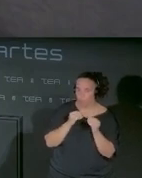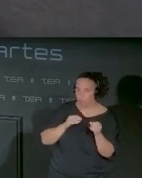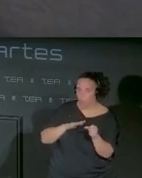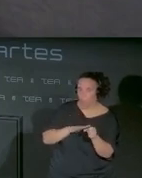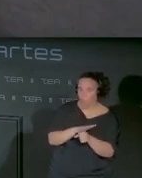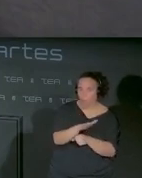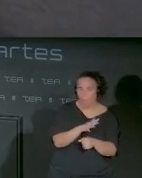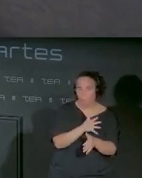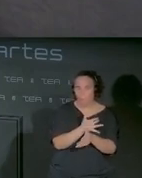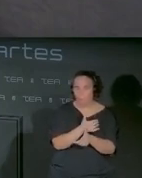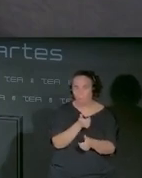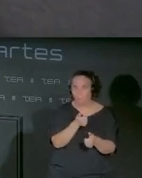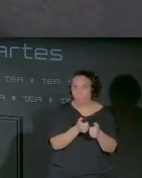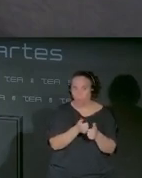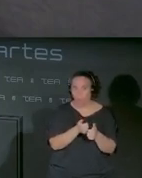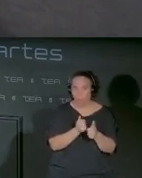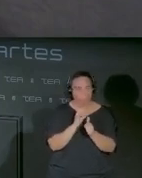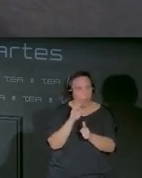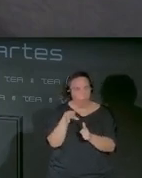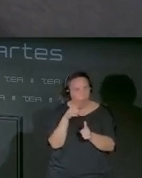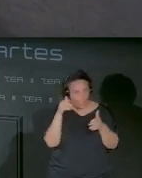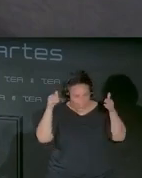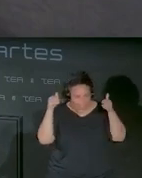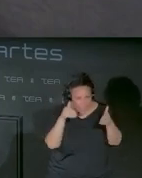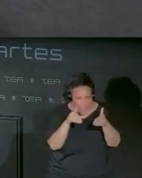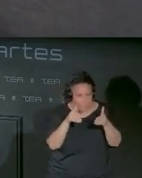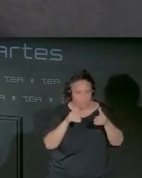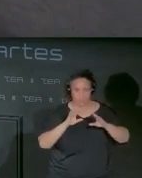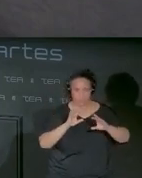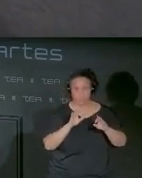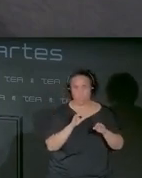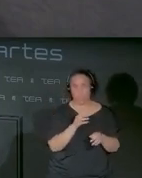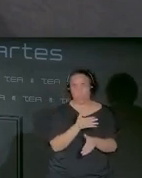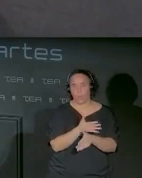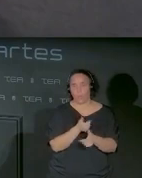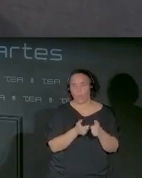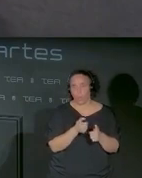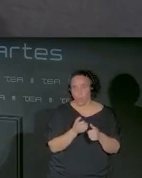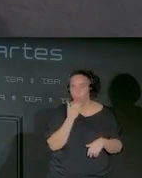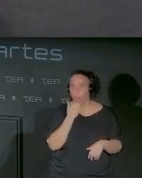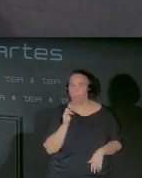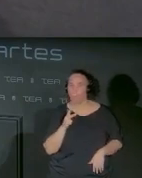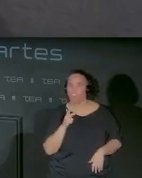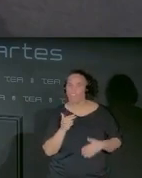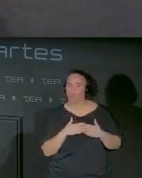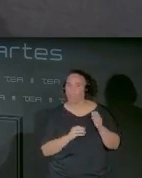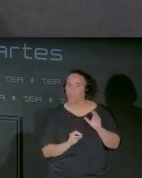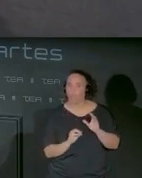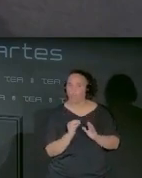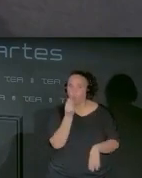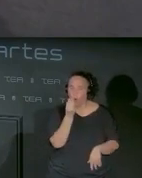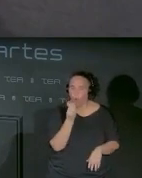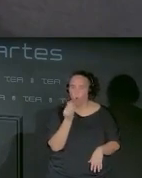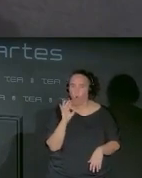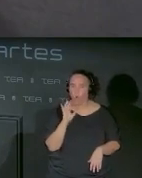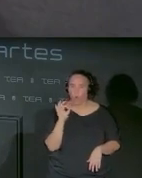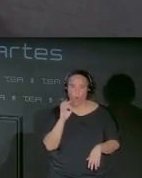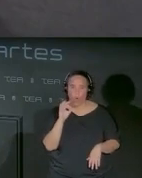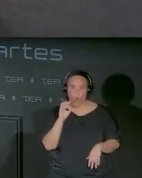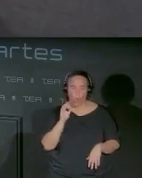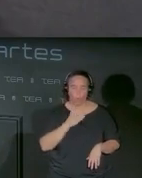rules, there are no strict or copyright rules for games. Games are audiovisual, and they are also technical, and